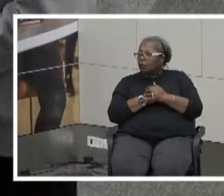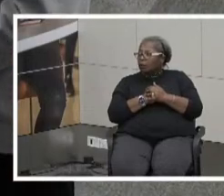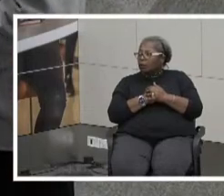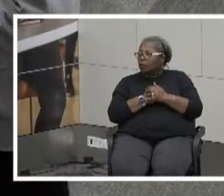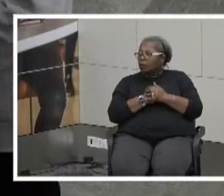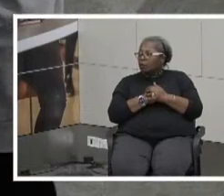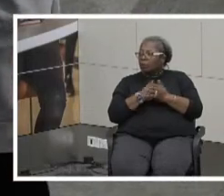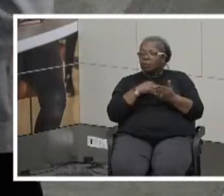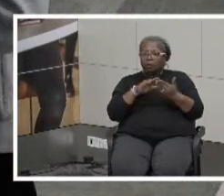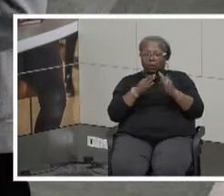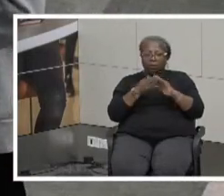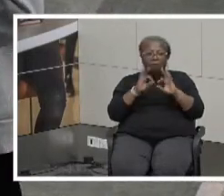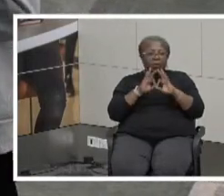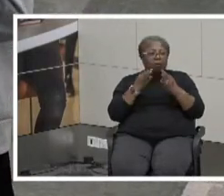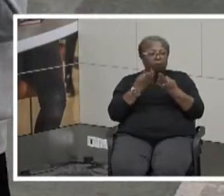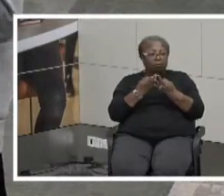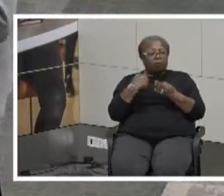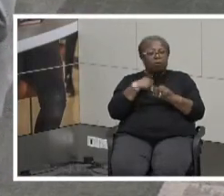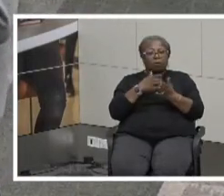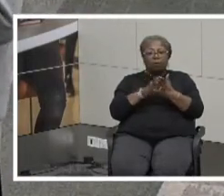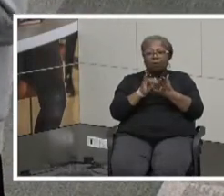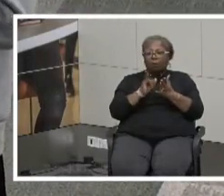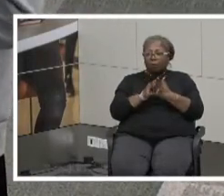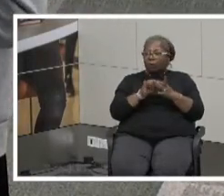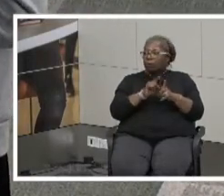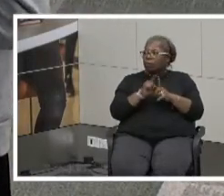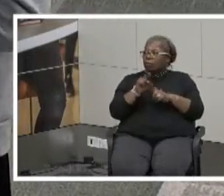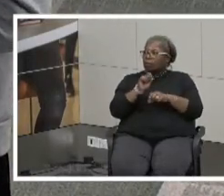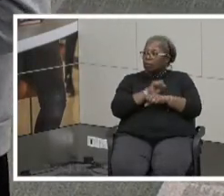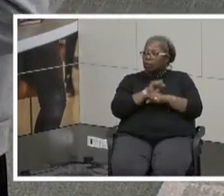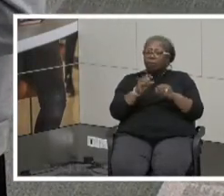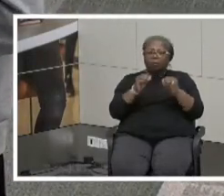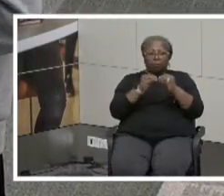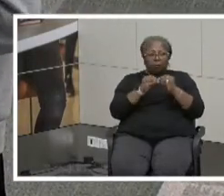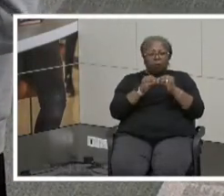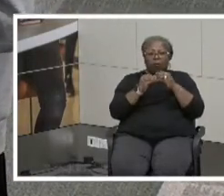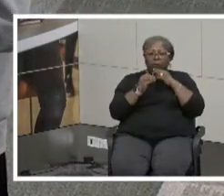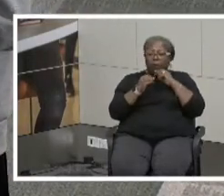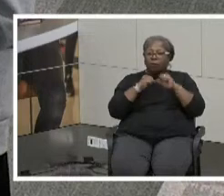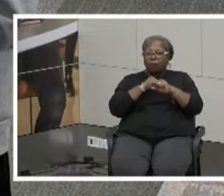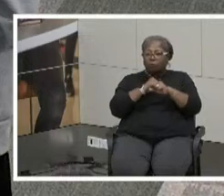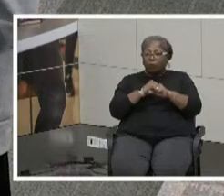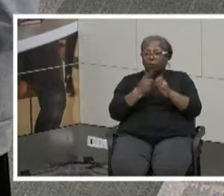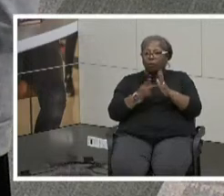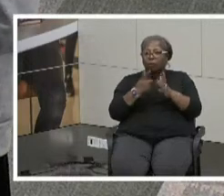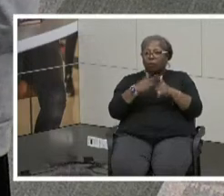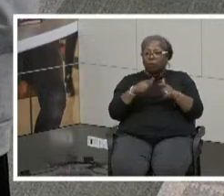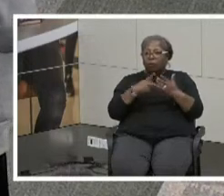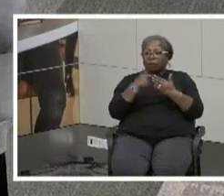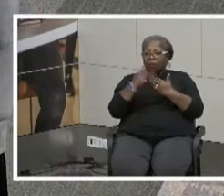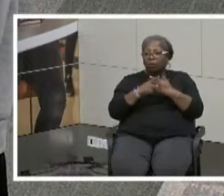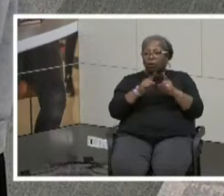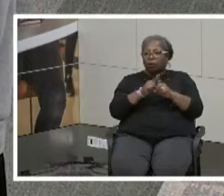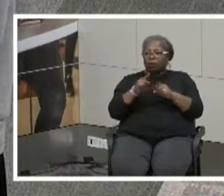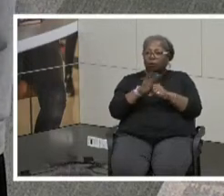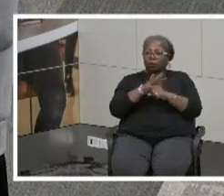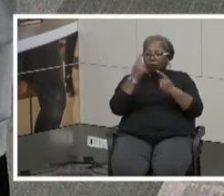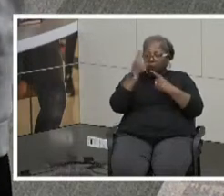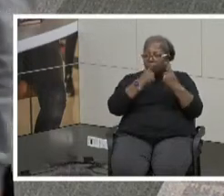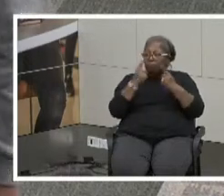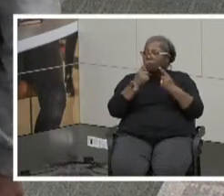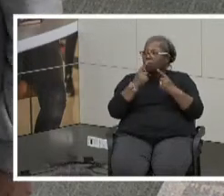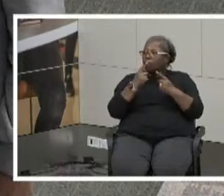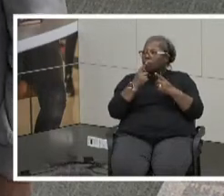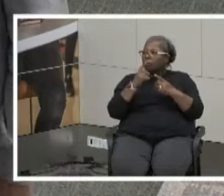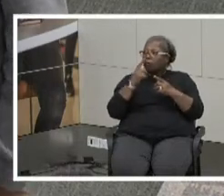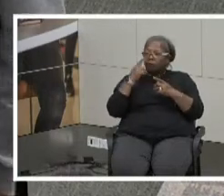we are also a neighborhood family and we are asking that as you work and we're thankful that you're working to protect the Dual language program that you also fully consider the implications